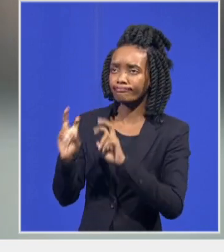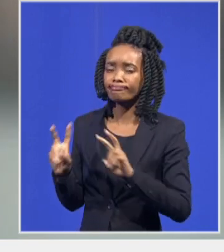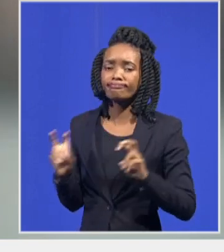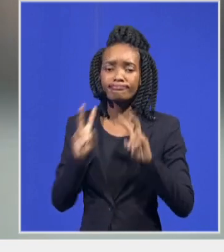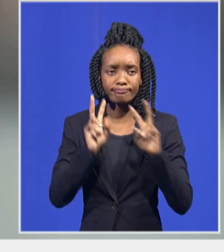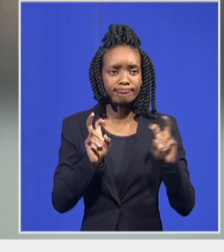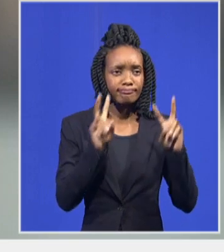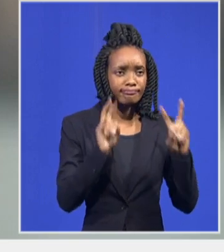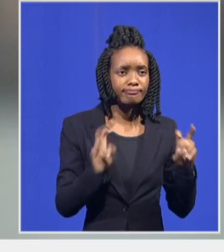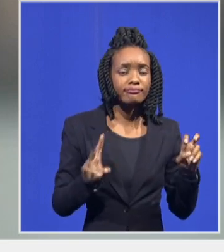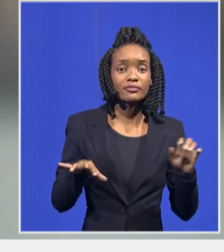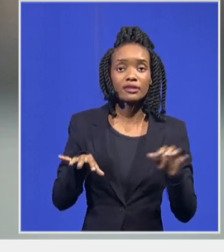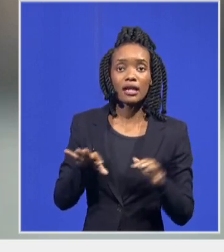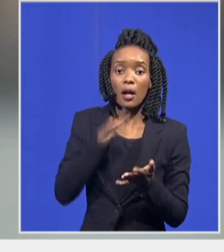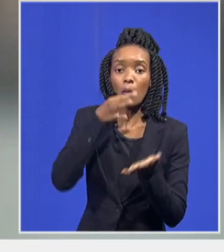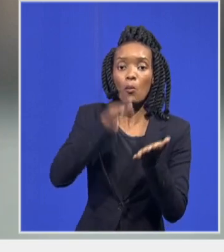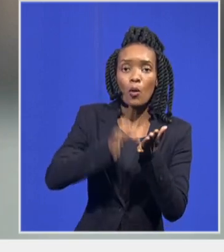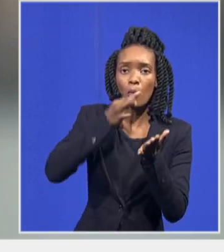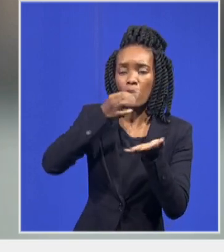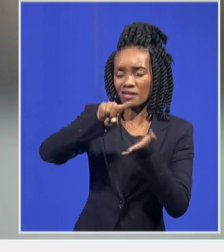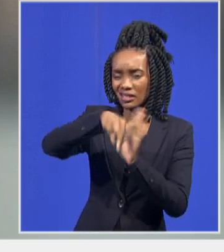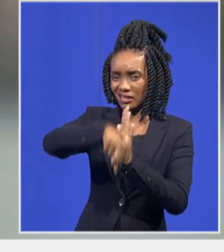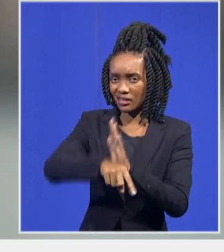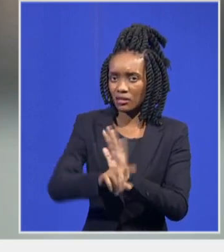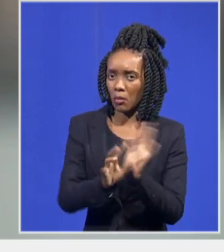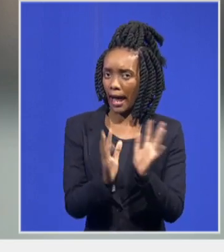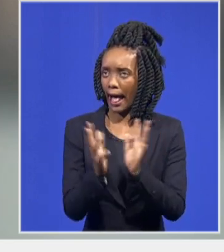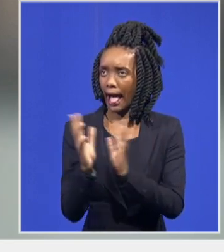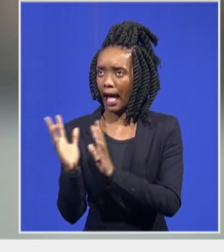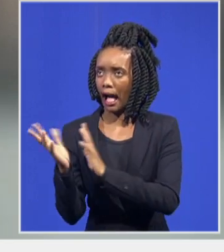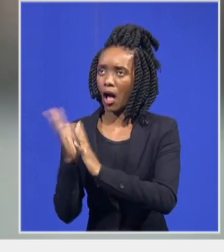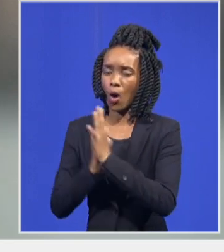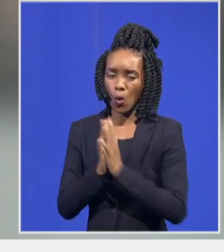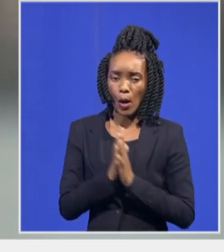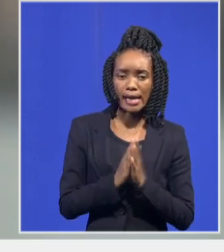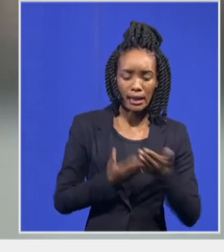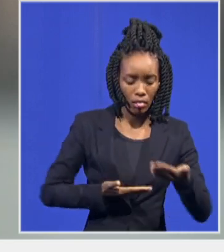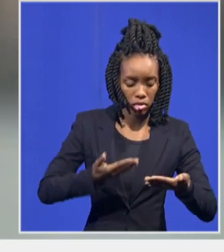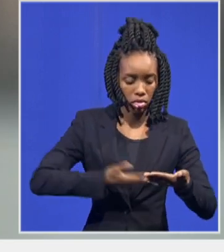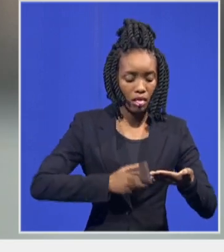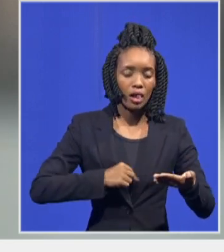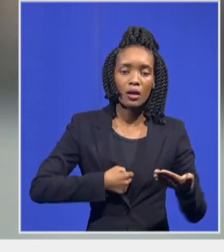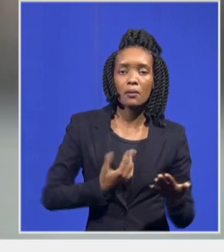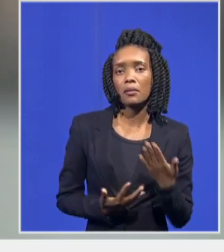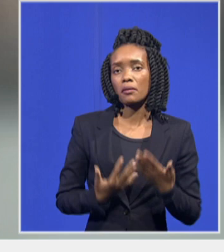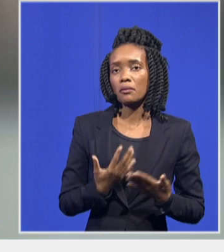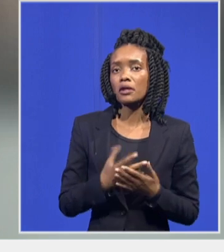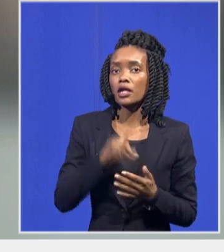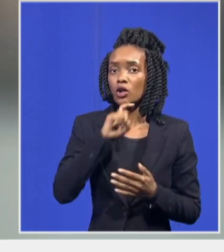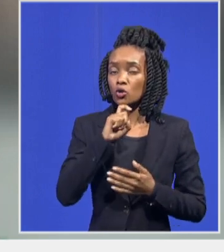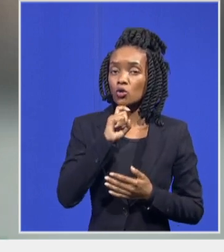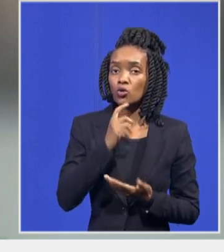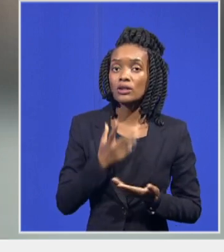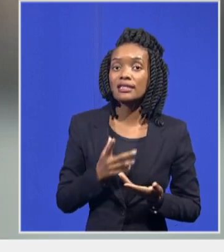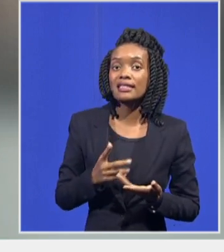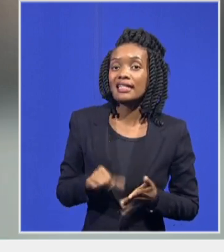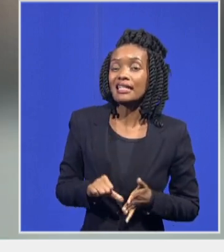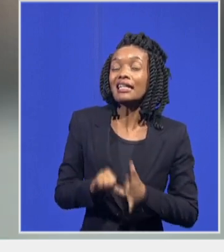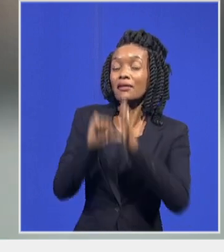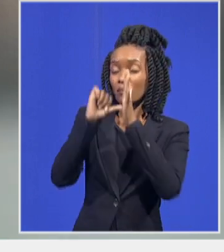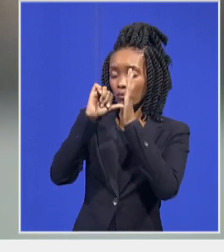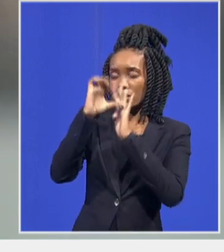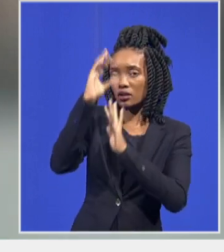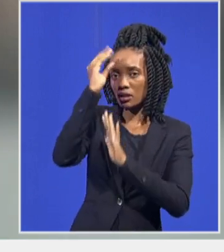detailed proposals around how to start scaling up that sector. There are some very important lessons to learn from the